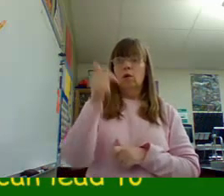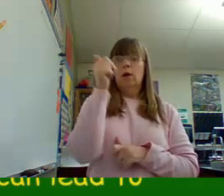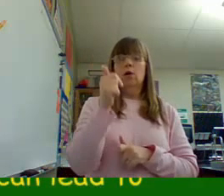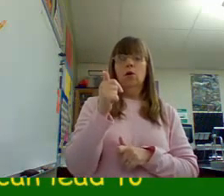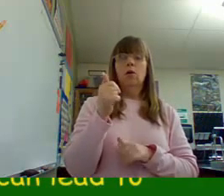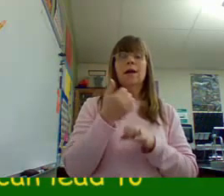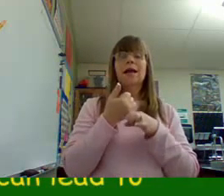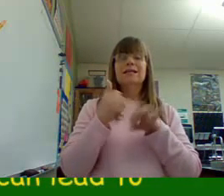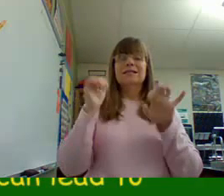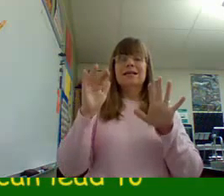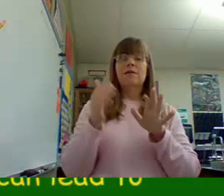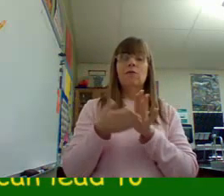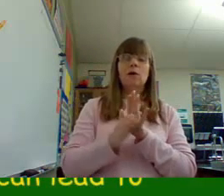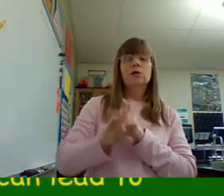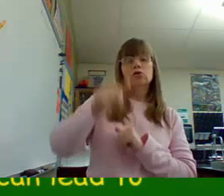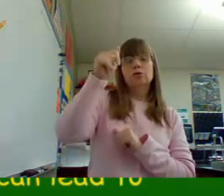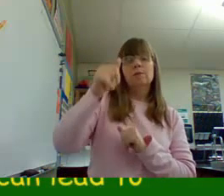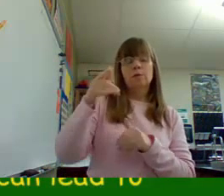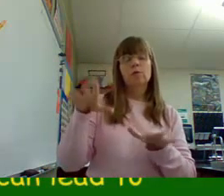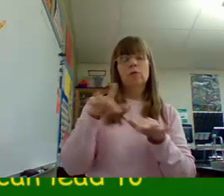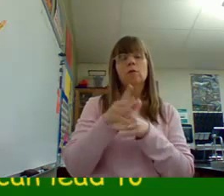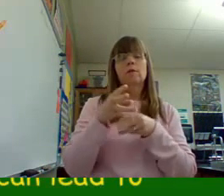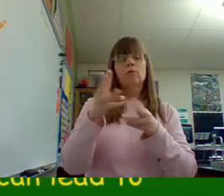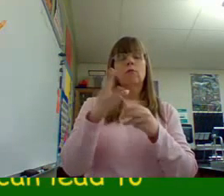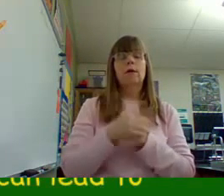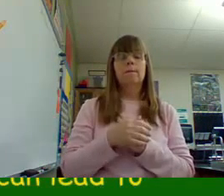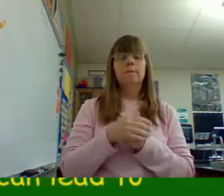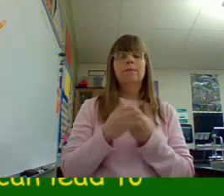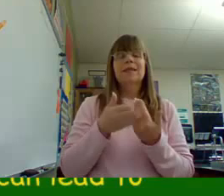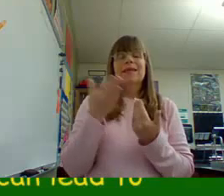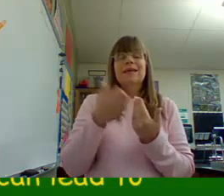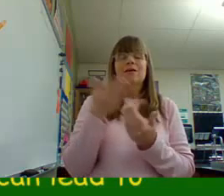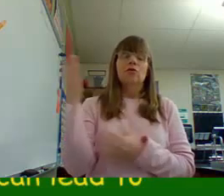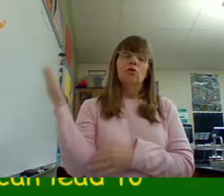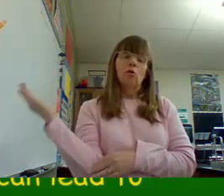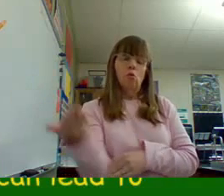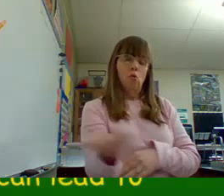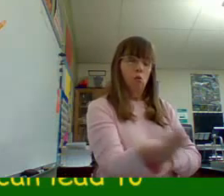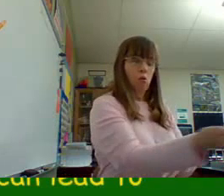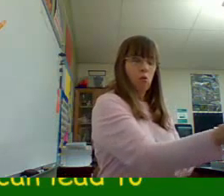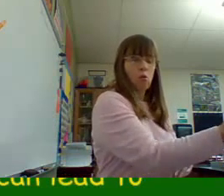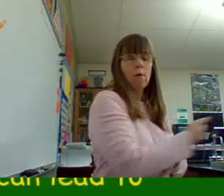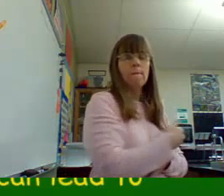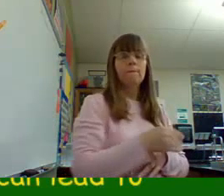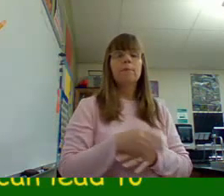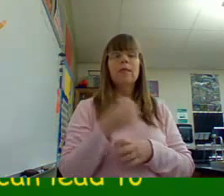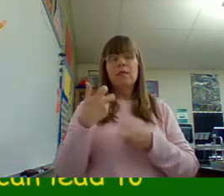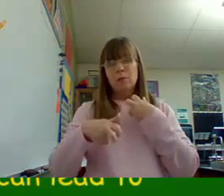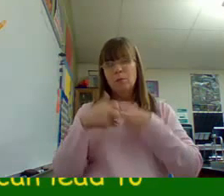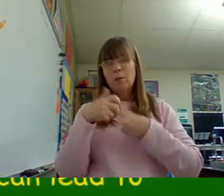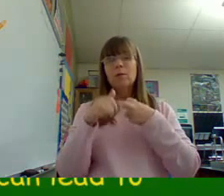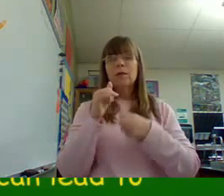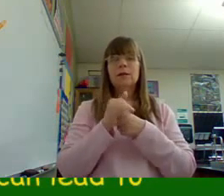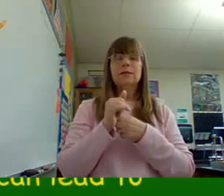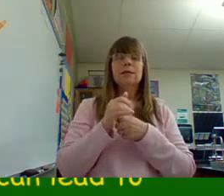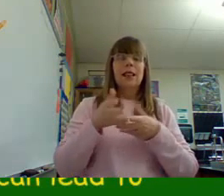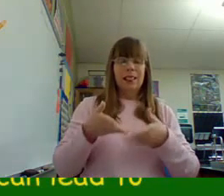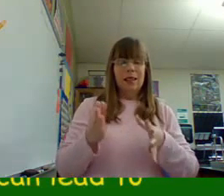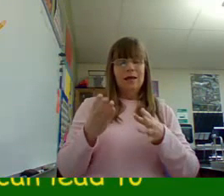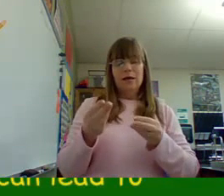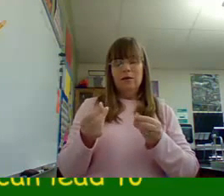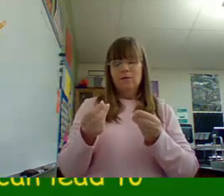and safer and cheaper. It's a lot easier to just go and cut everything in front of you. The problem with this is it does leave that